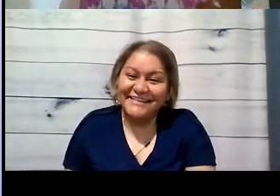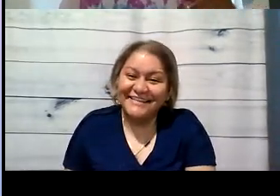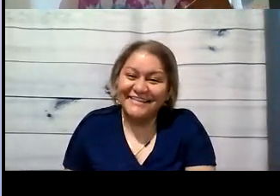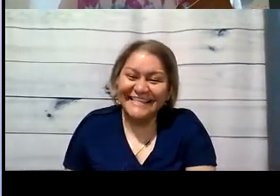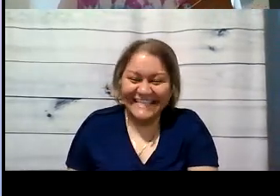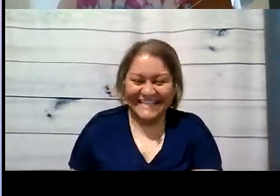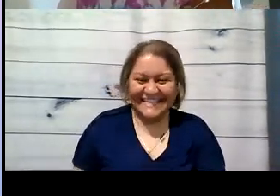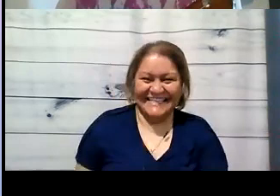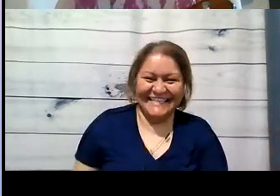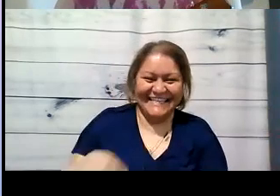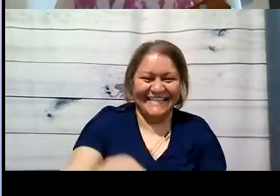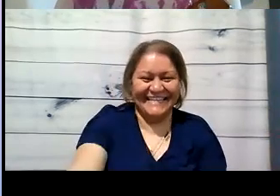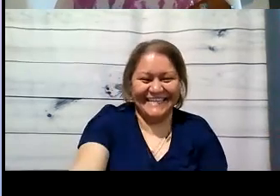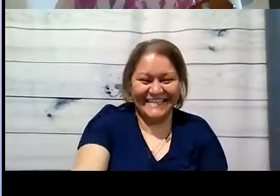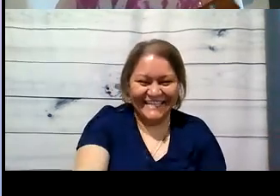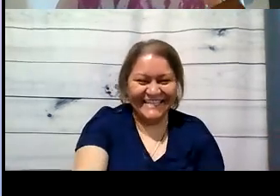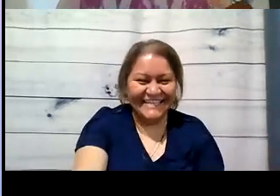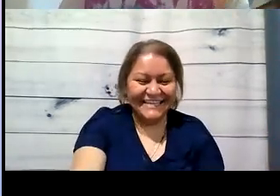are.